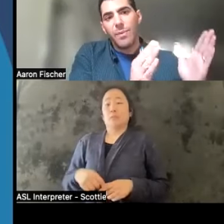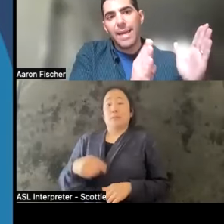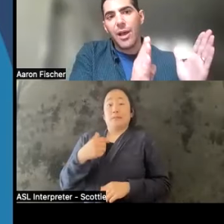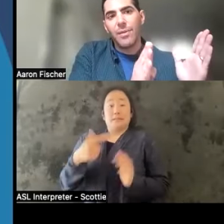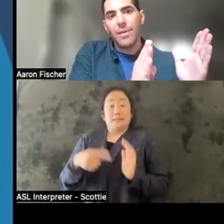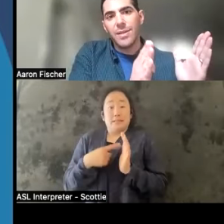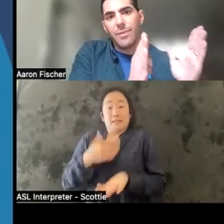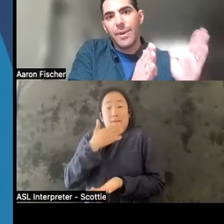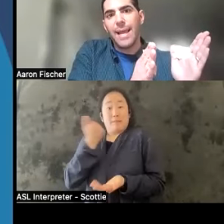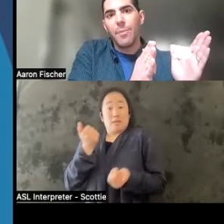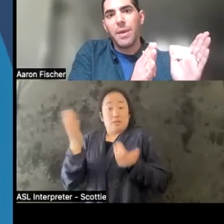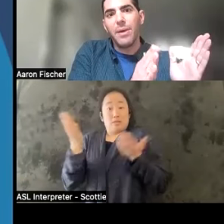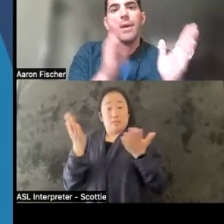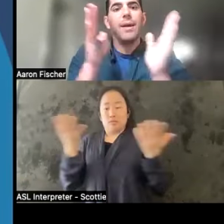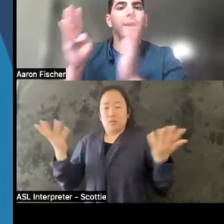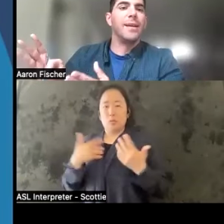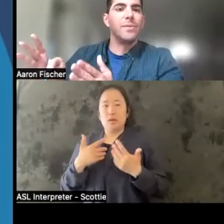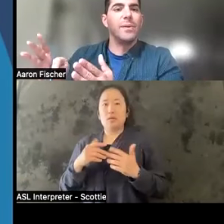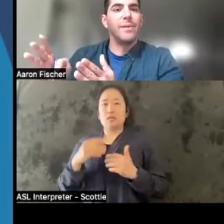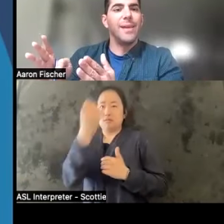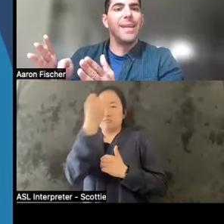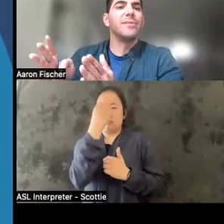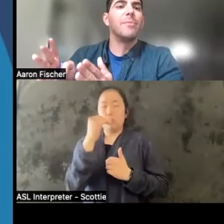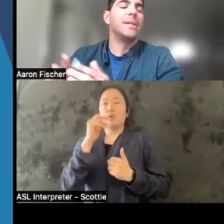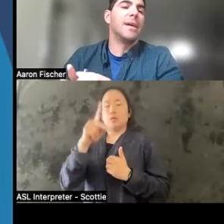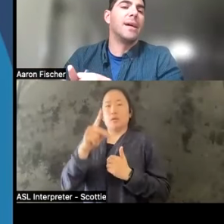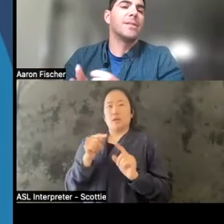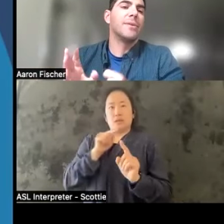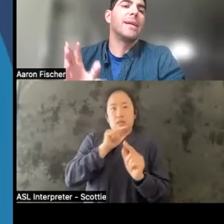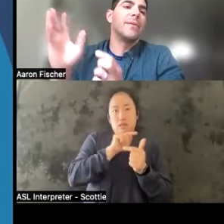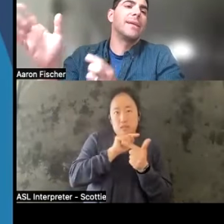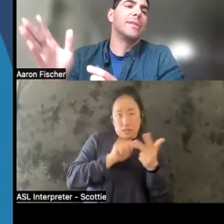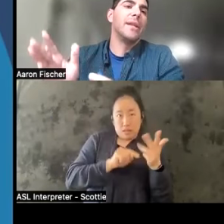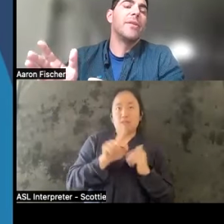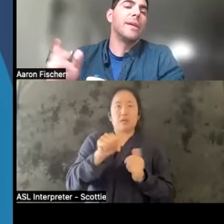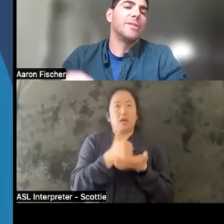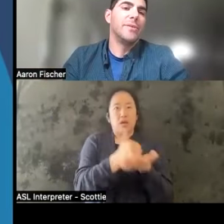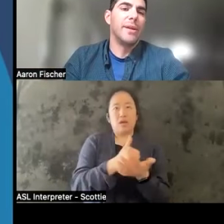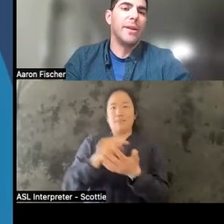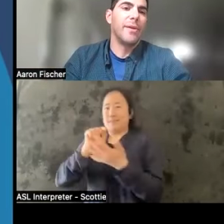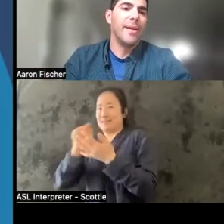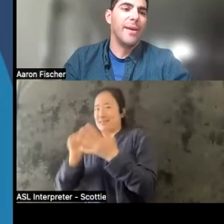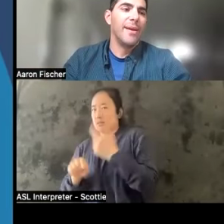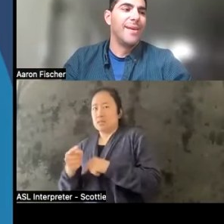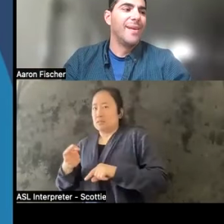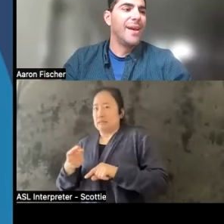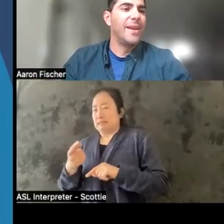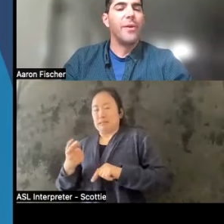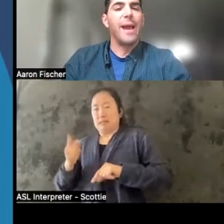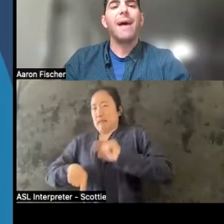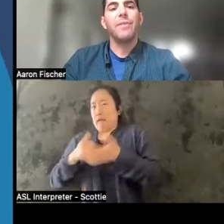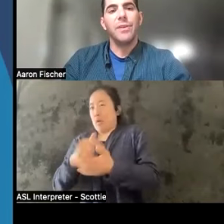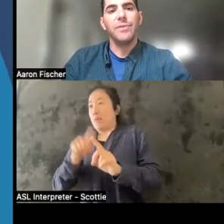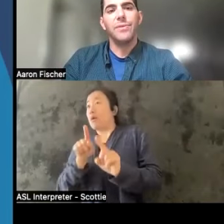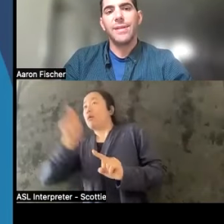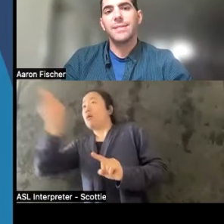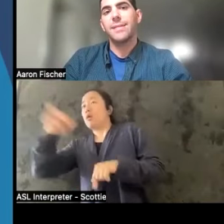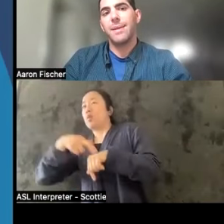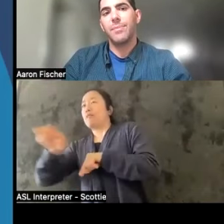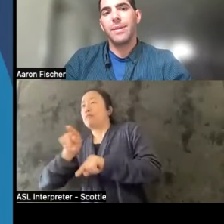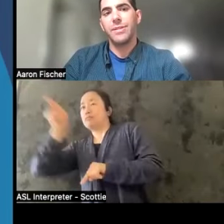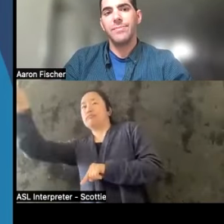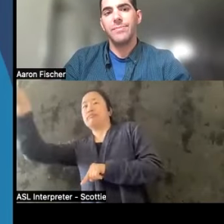here's where we can help, here's where we can help you, and here's someone to talk to, or here's another issue and another avenue to